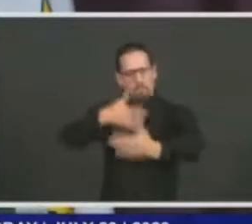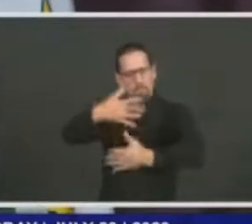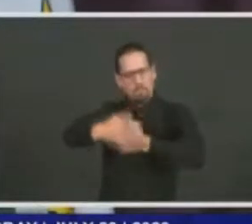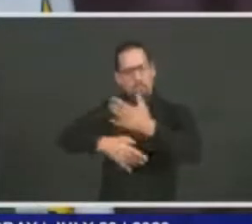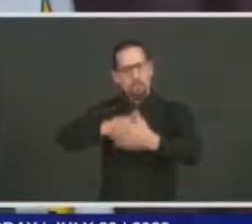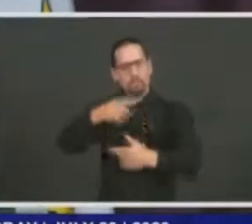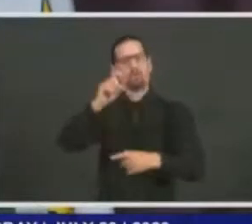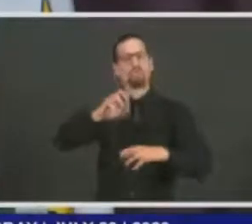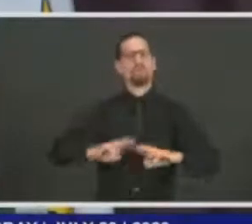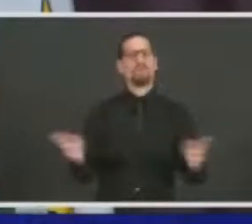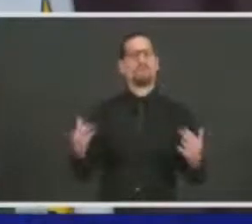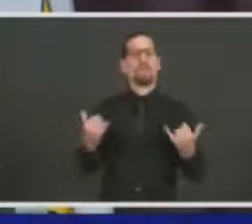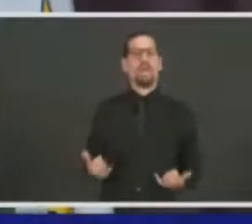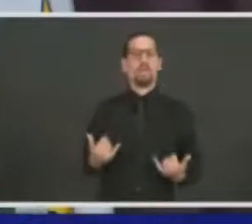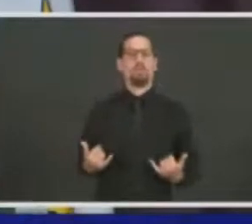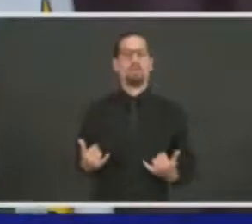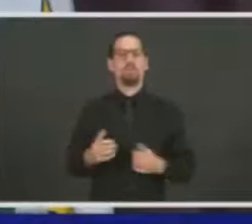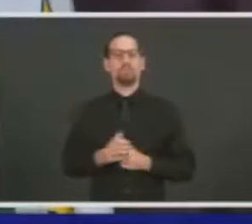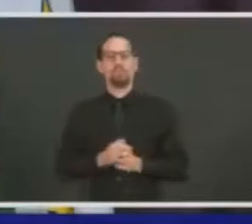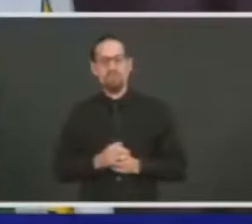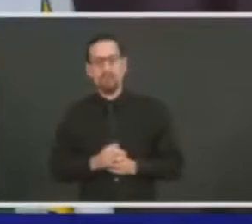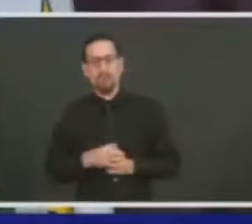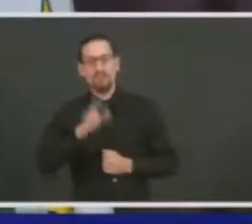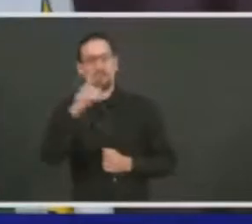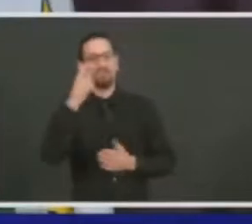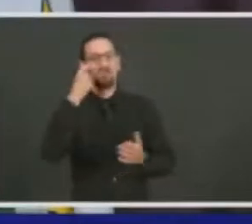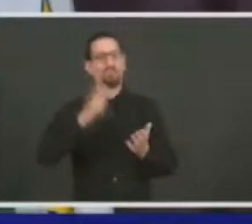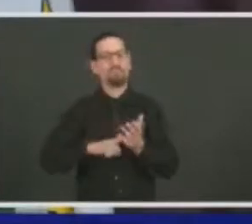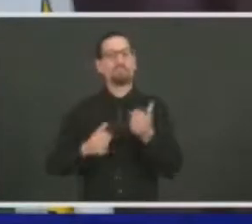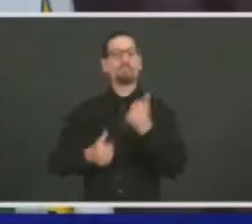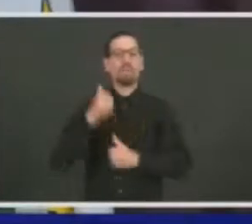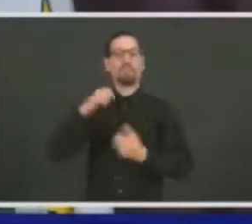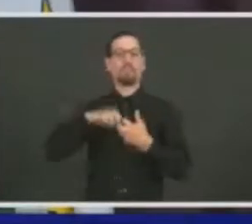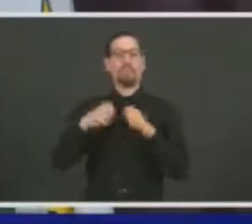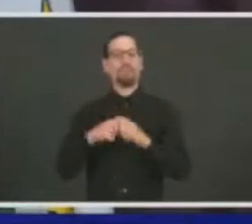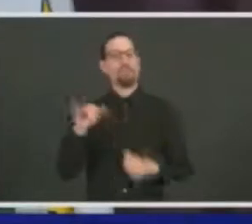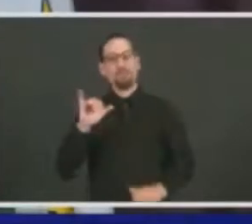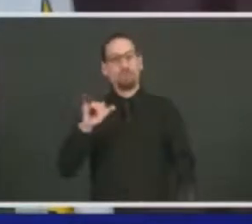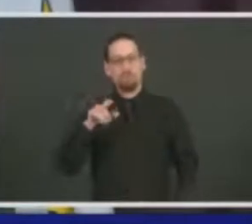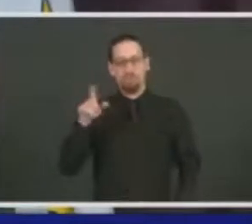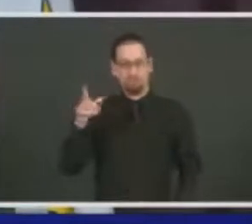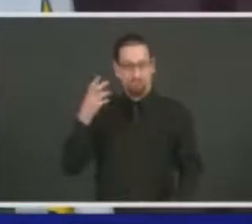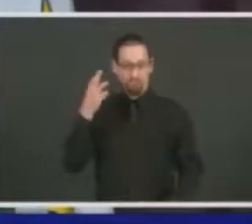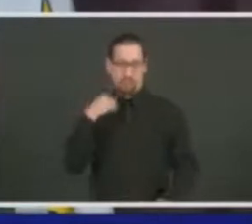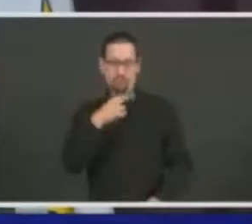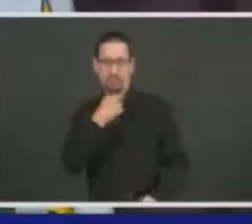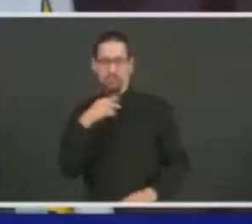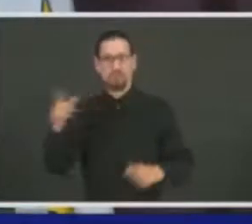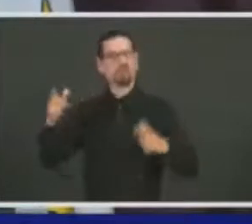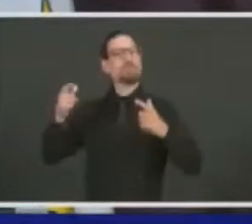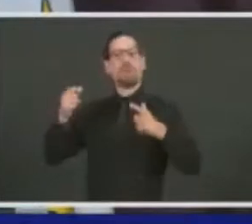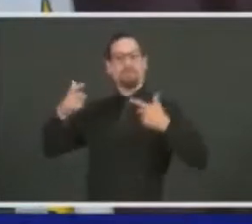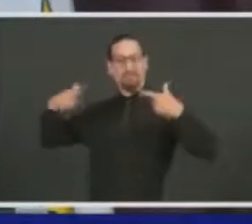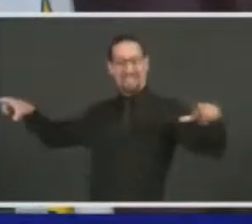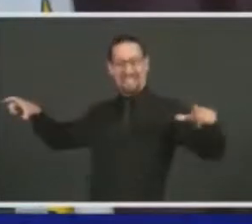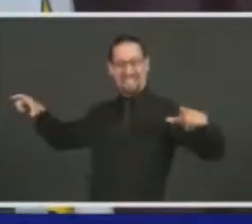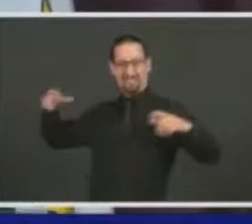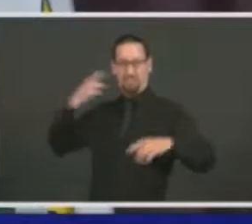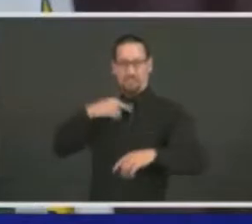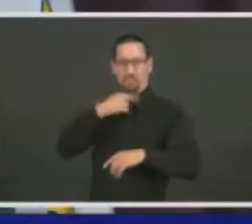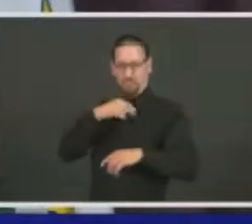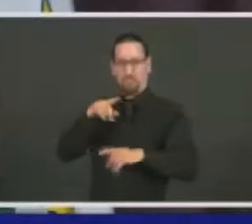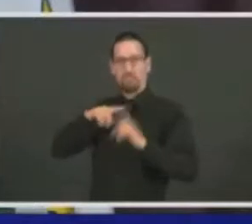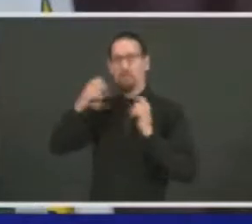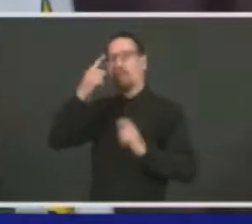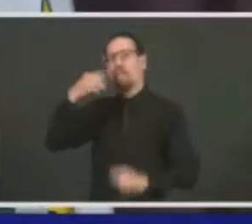bar. That's how people get sick. I would say to you as an individual Rhode Islander, if you find yourself at a restaurant and you're in a